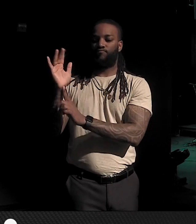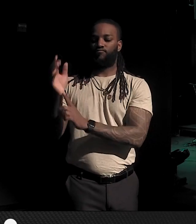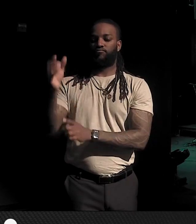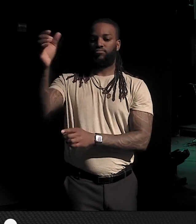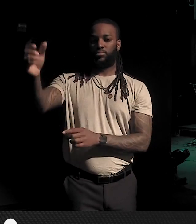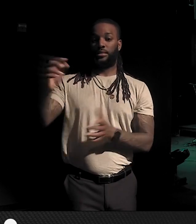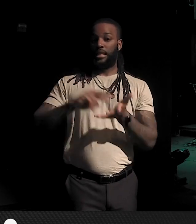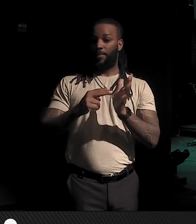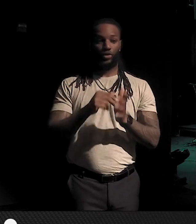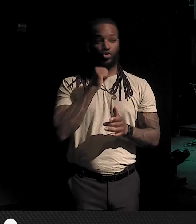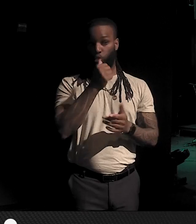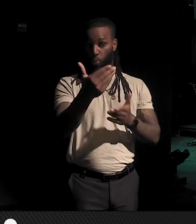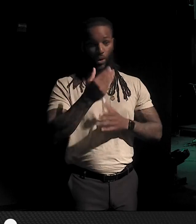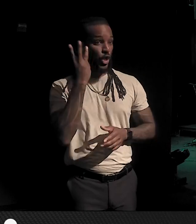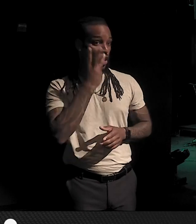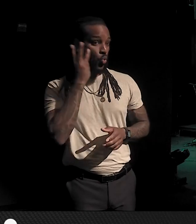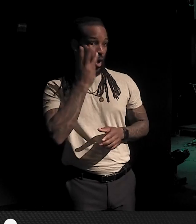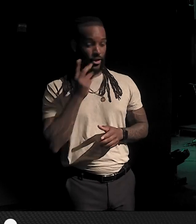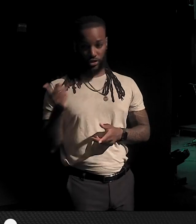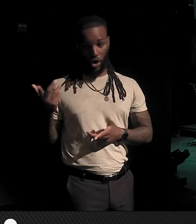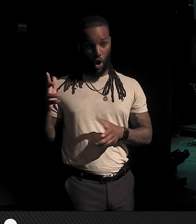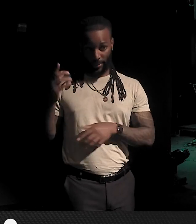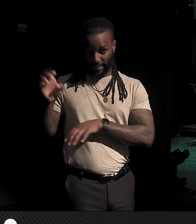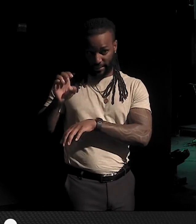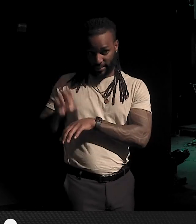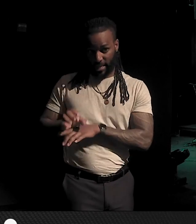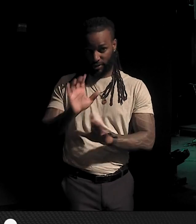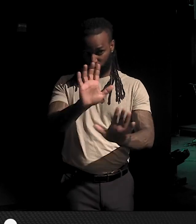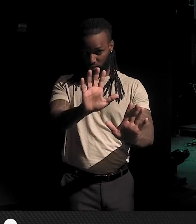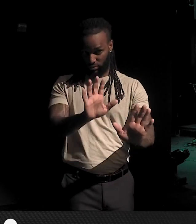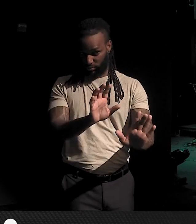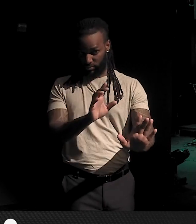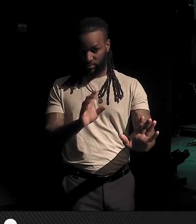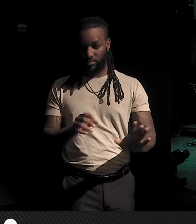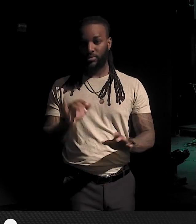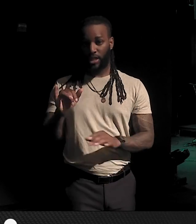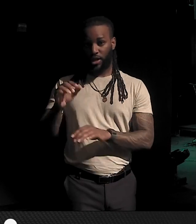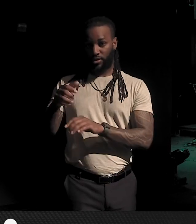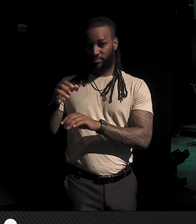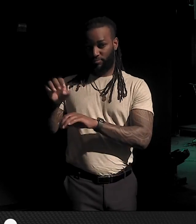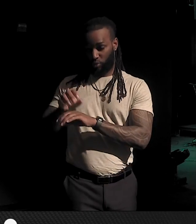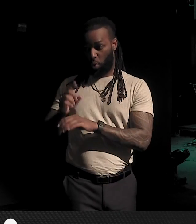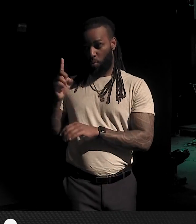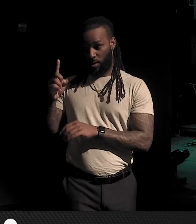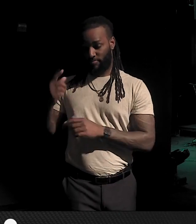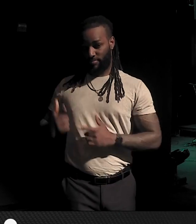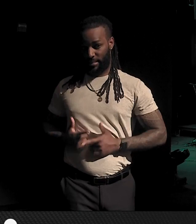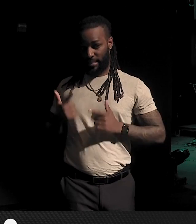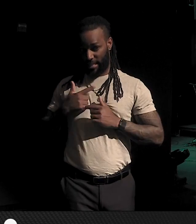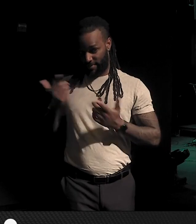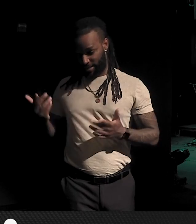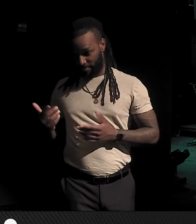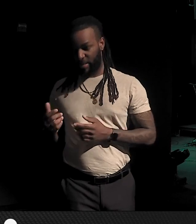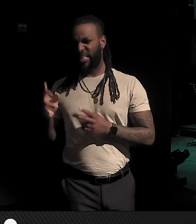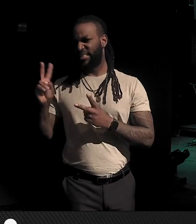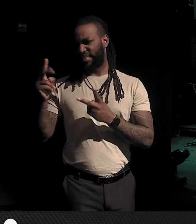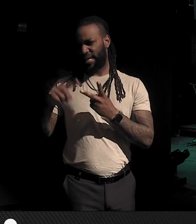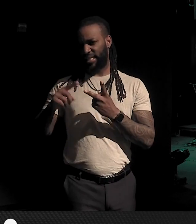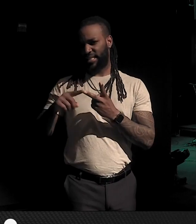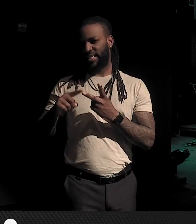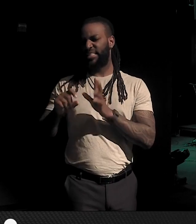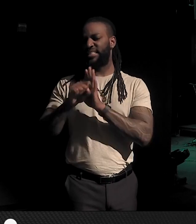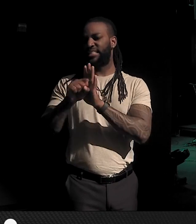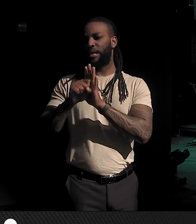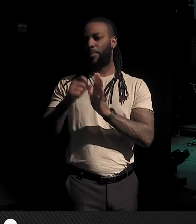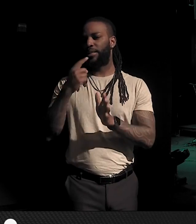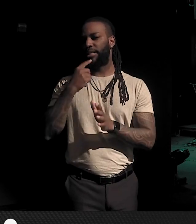don't bring anybody's wine over here because she's already betrothed, like she's spoken for. There's a betrothed woman living in this house. And the second thing it says, it's a symbol